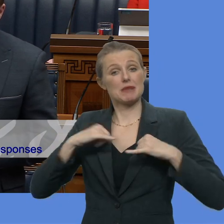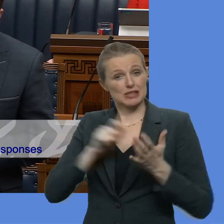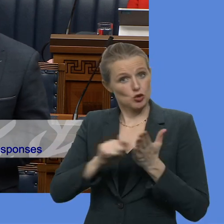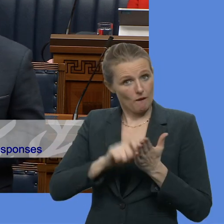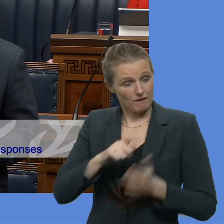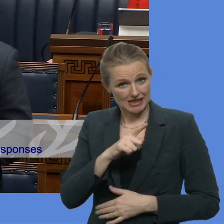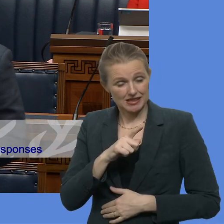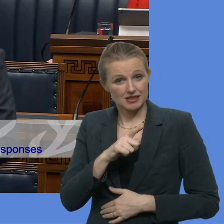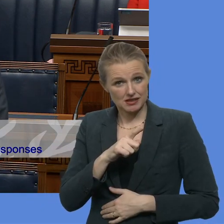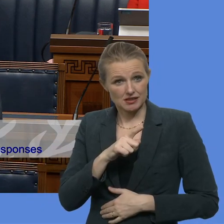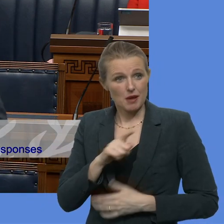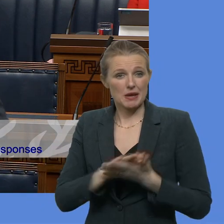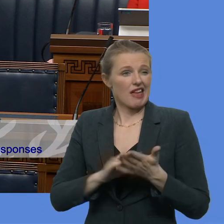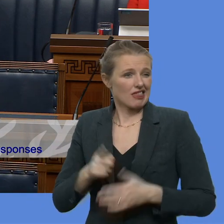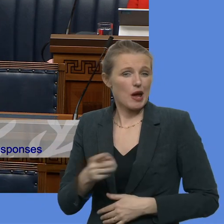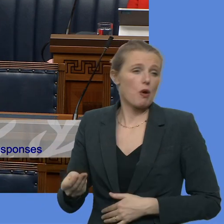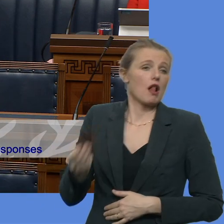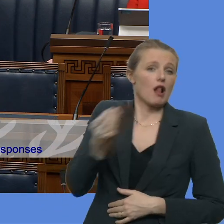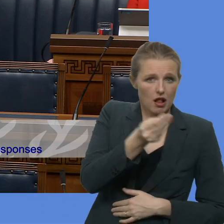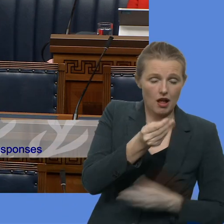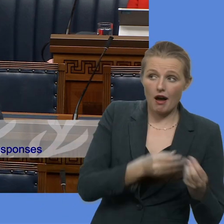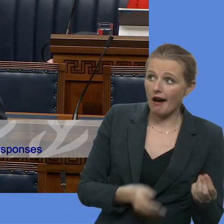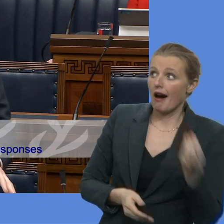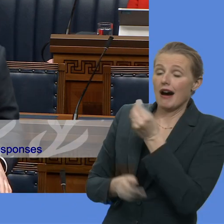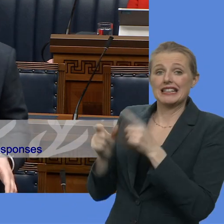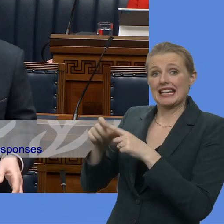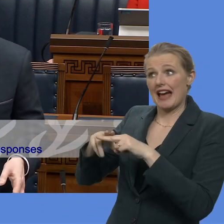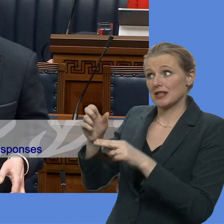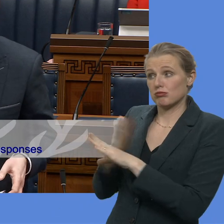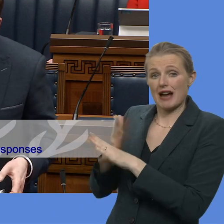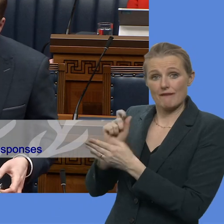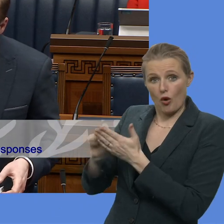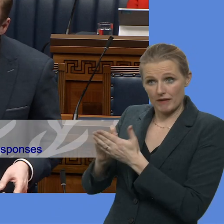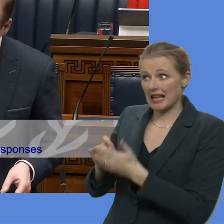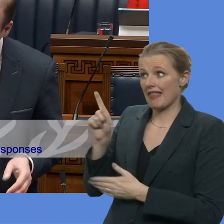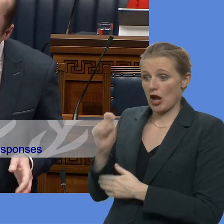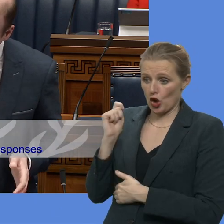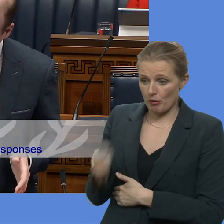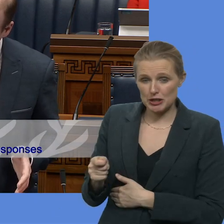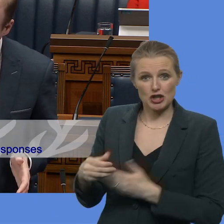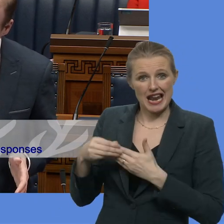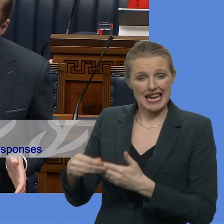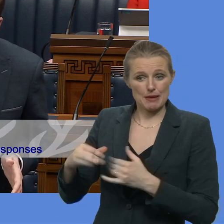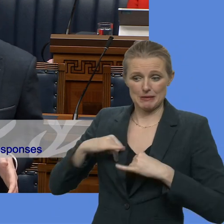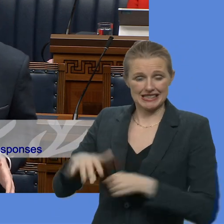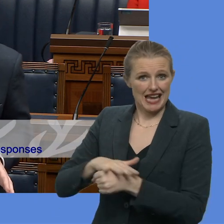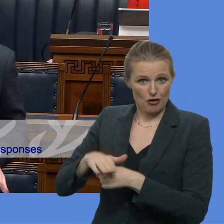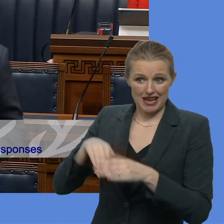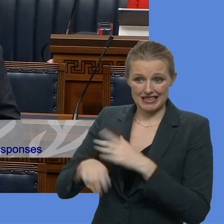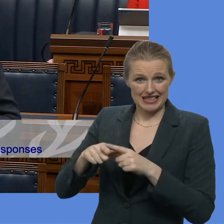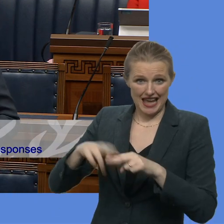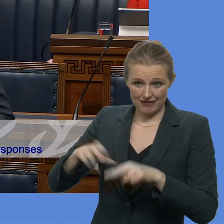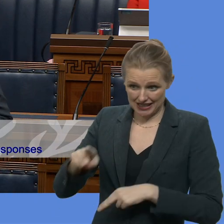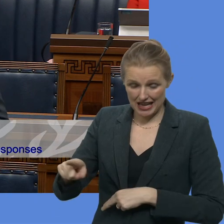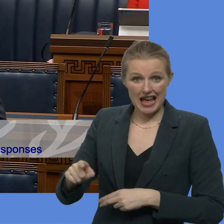which takes the question and sends it to the DFC private office that commissions a lead business area within DFC. The